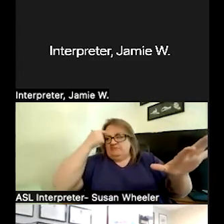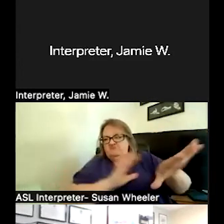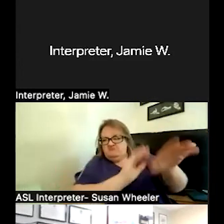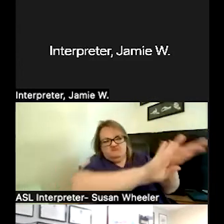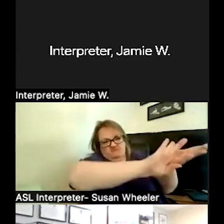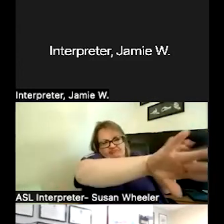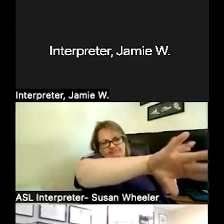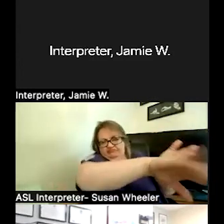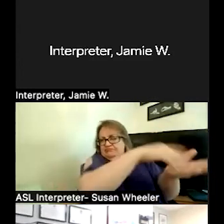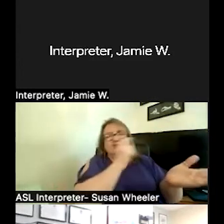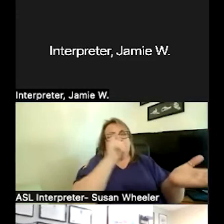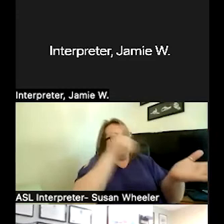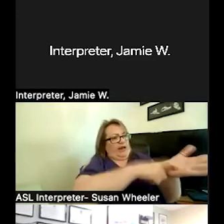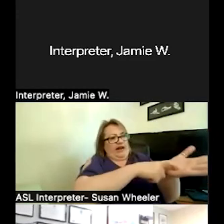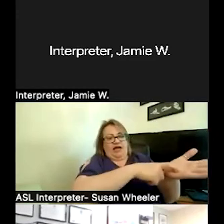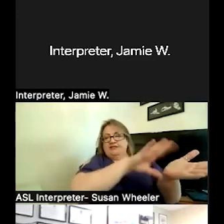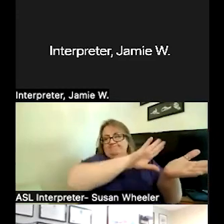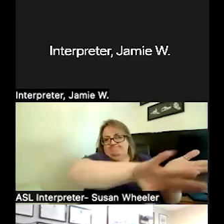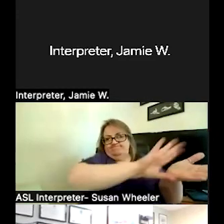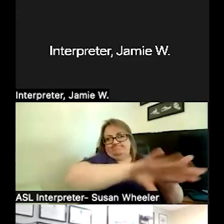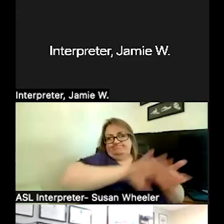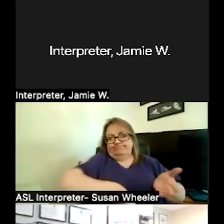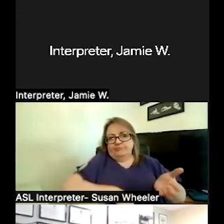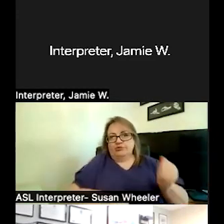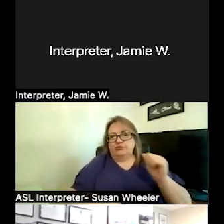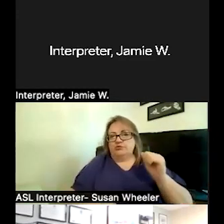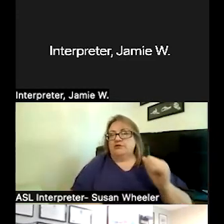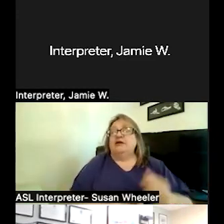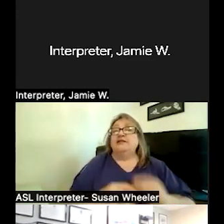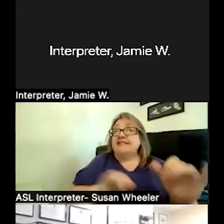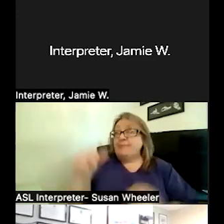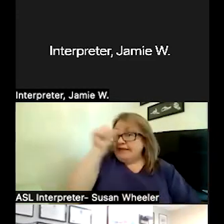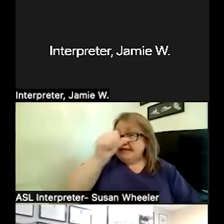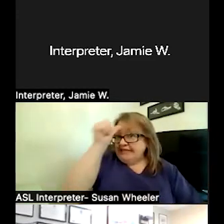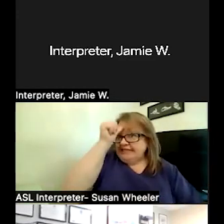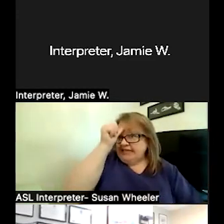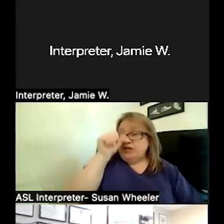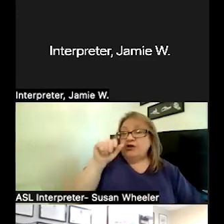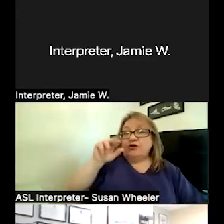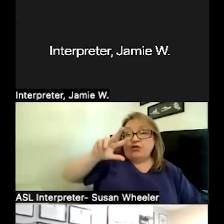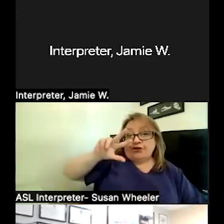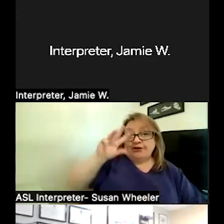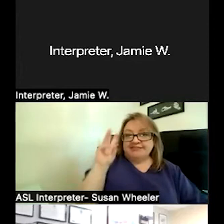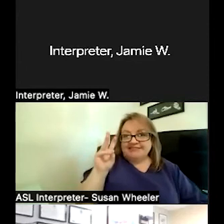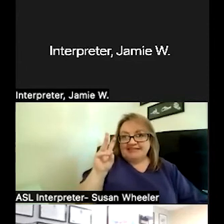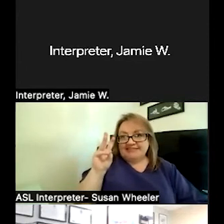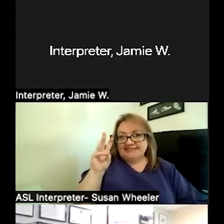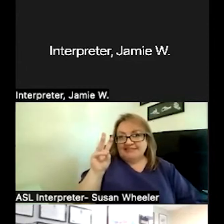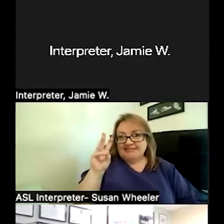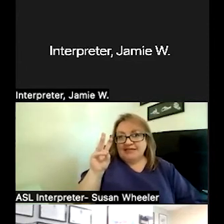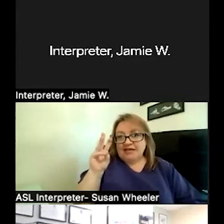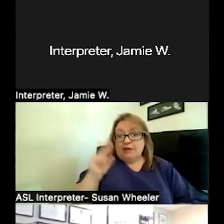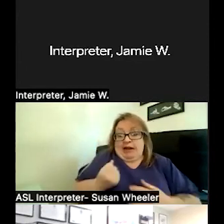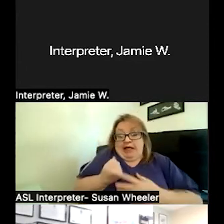end to some 200. Similar in India, there's 36, and there are 11 emerging cultures